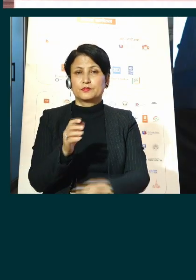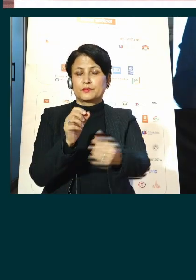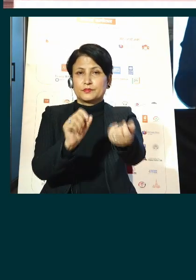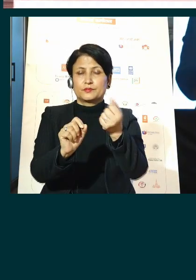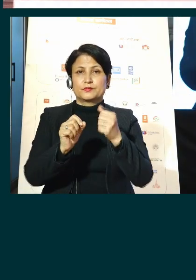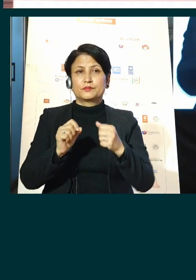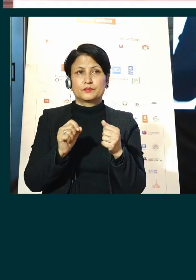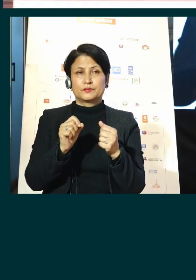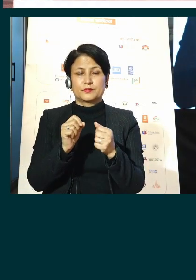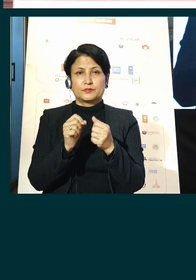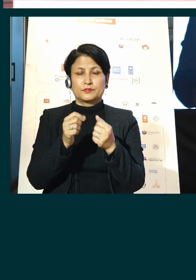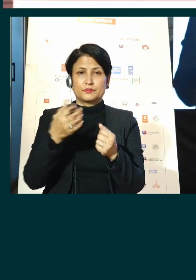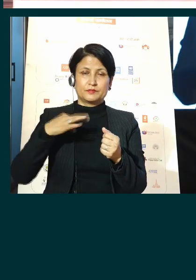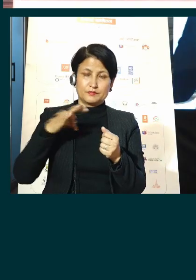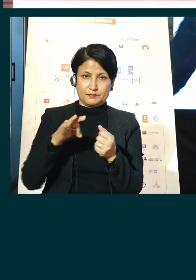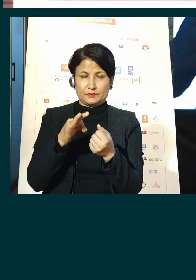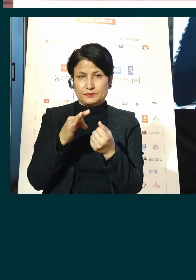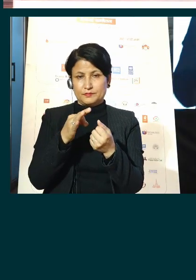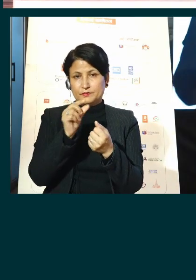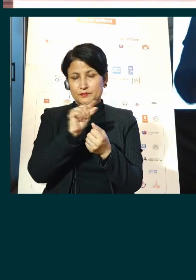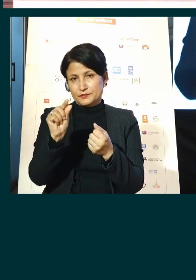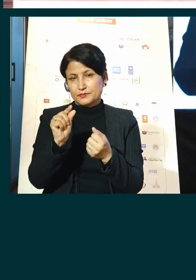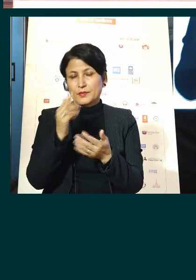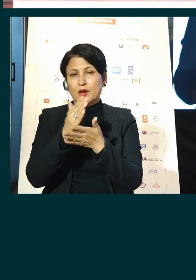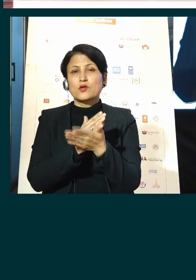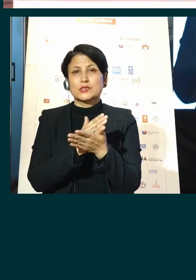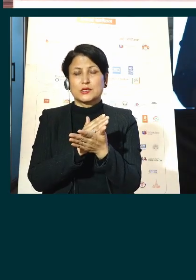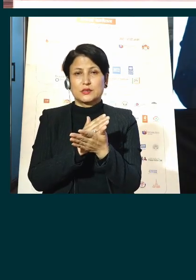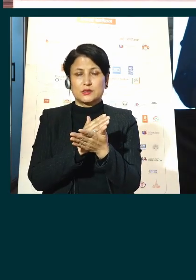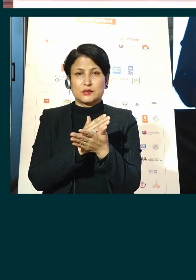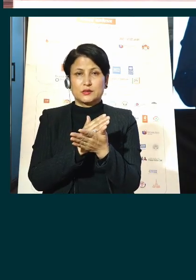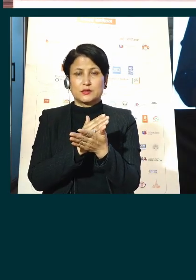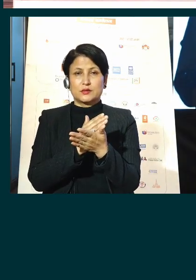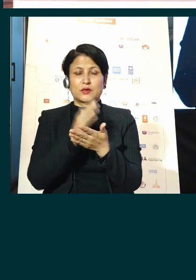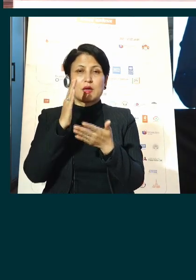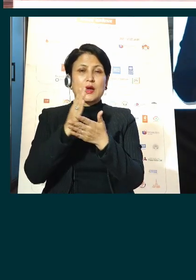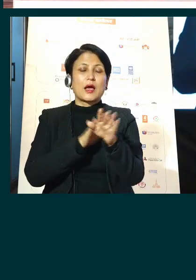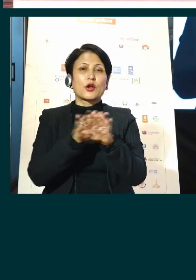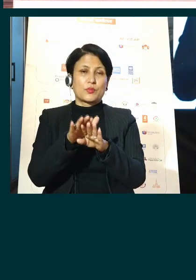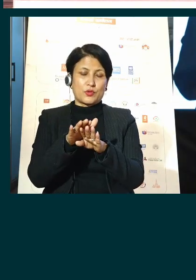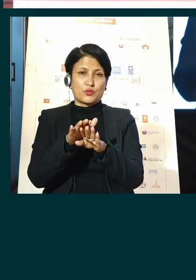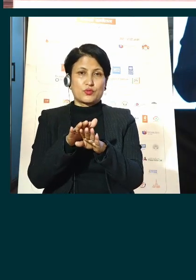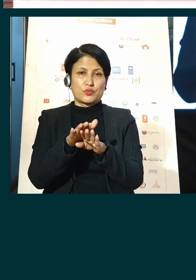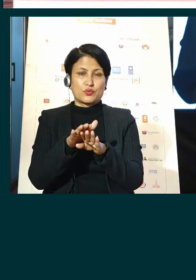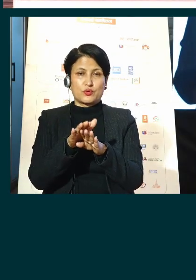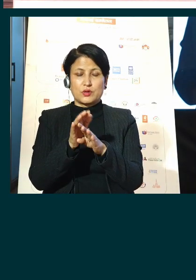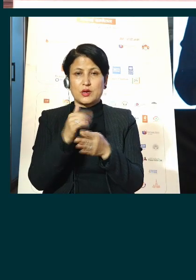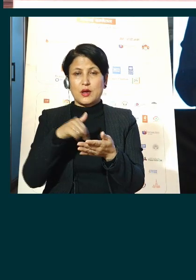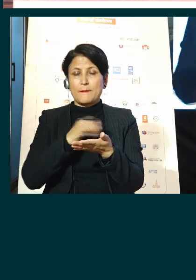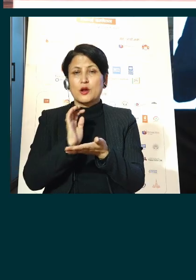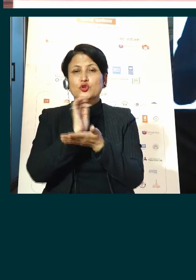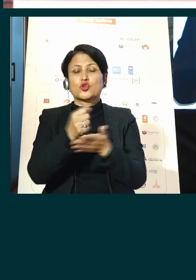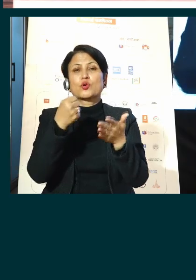like menstrual discrimination, and how the program has really helped